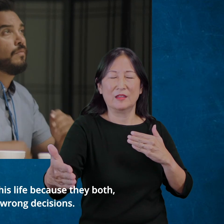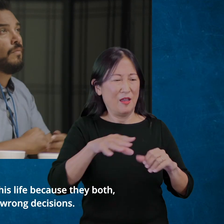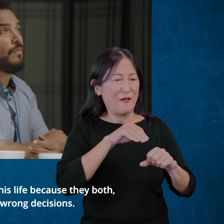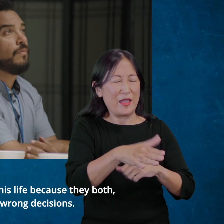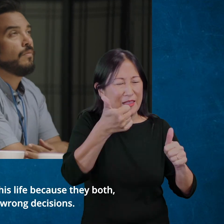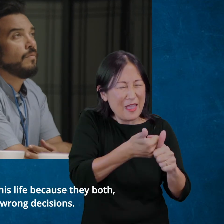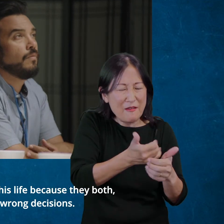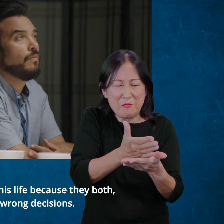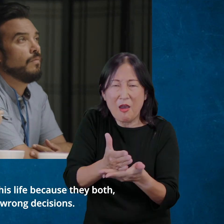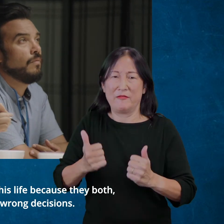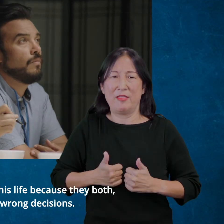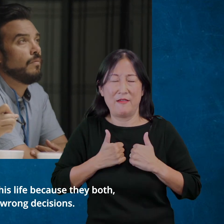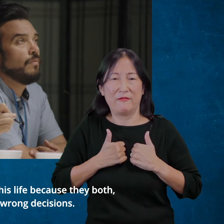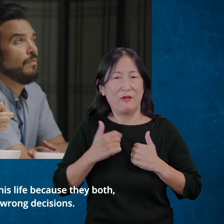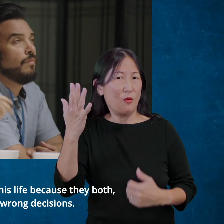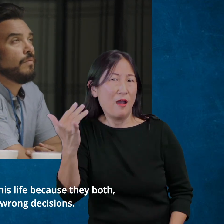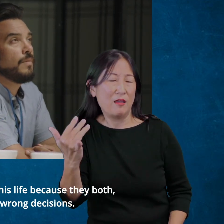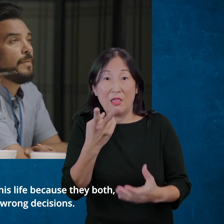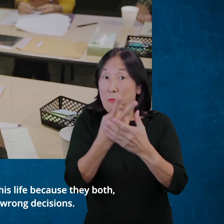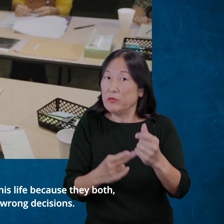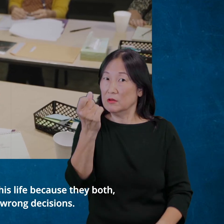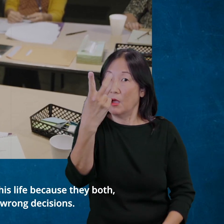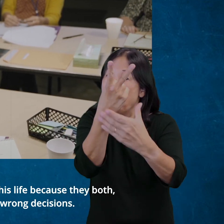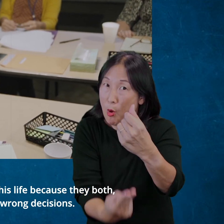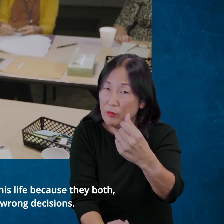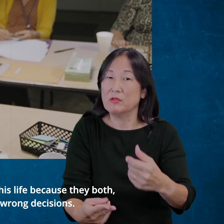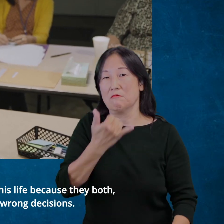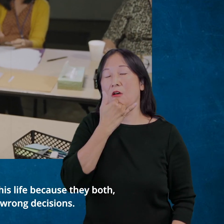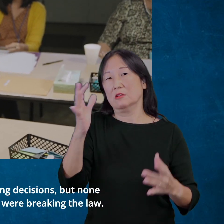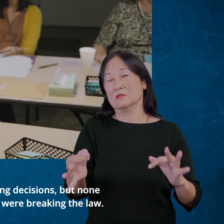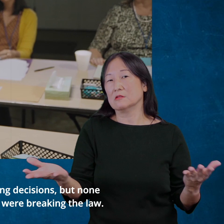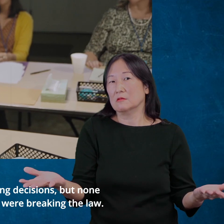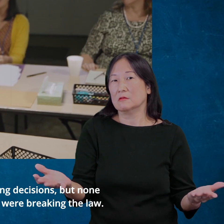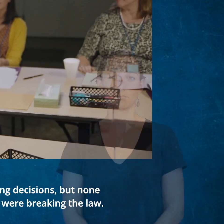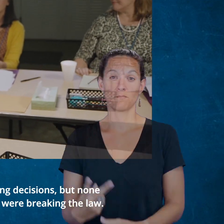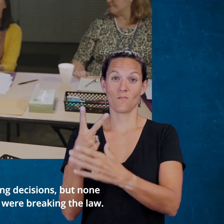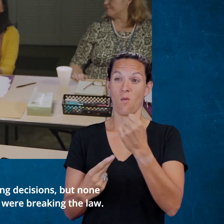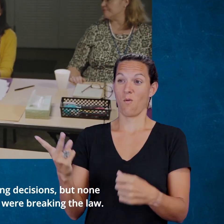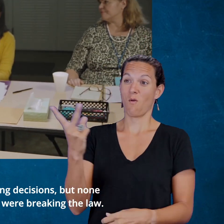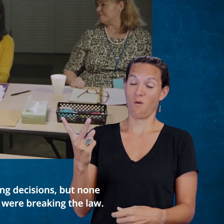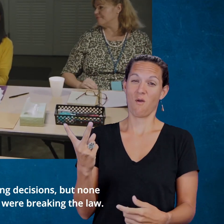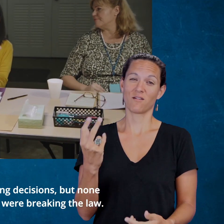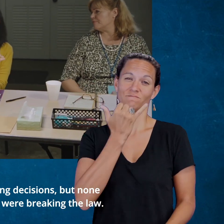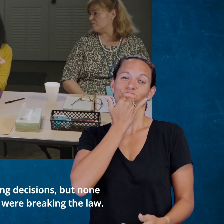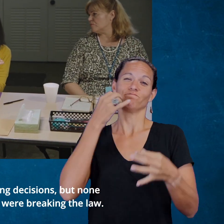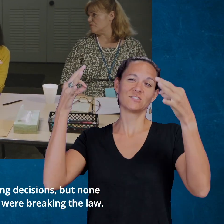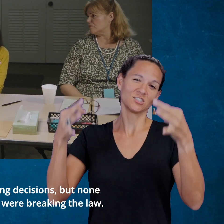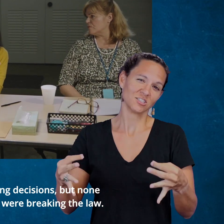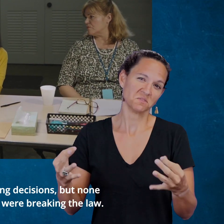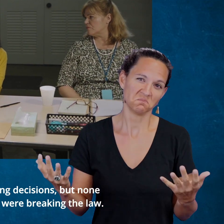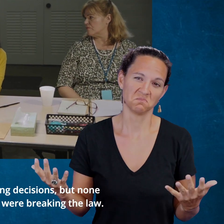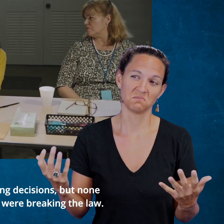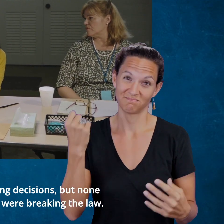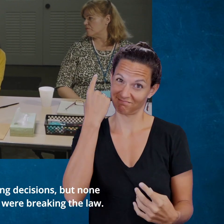aspect of his life, because they both made wrong decisions. They both made wrong decisions, but none of her wrong